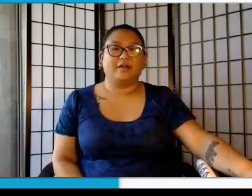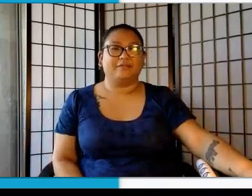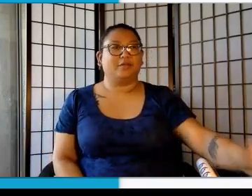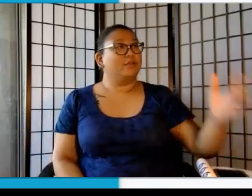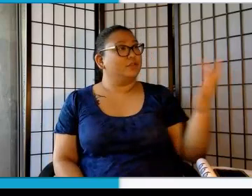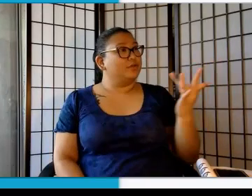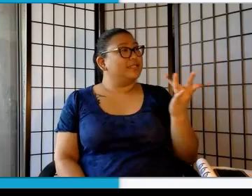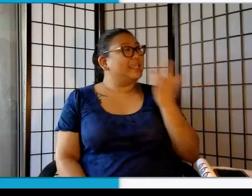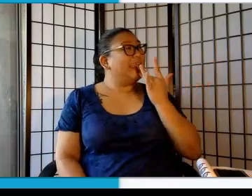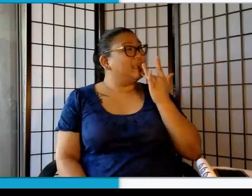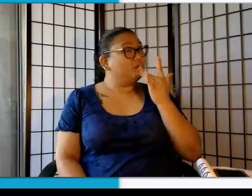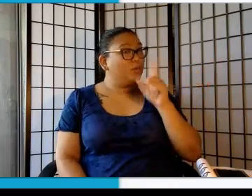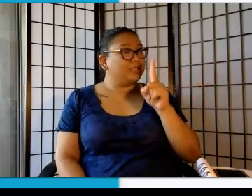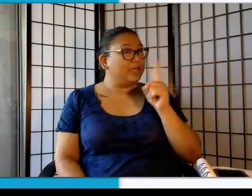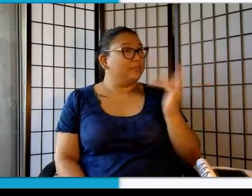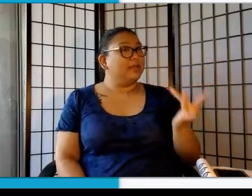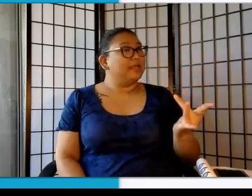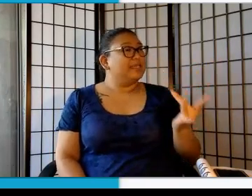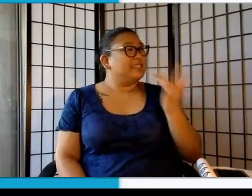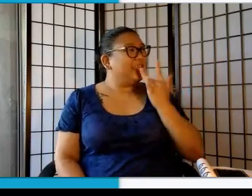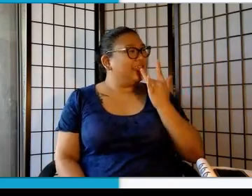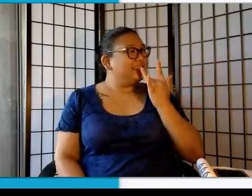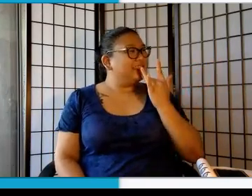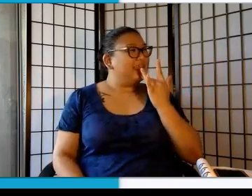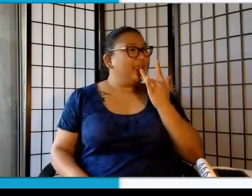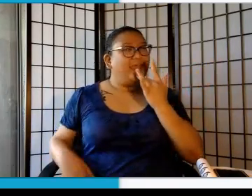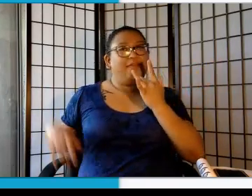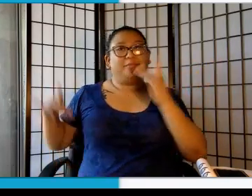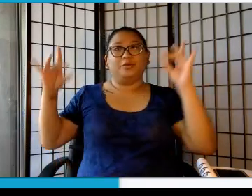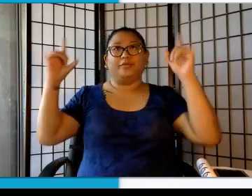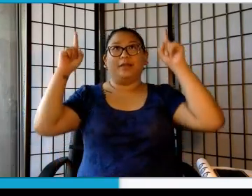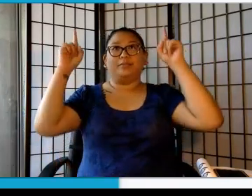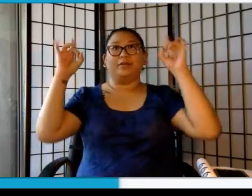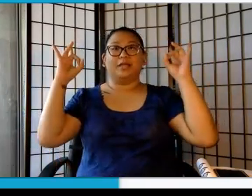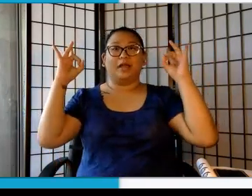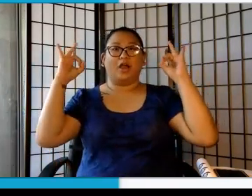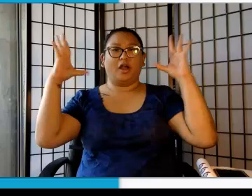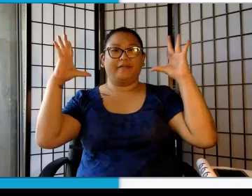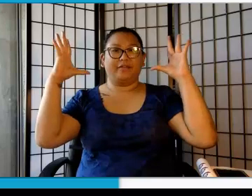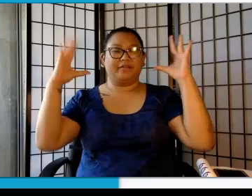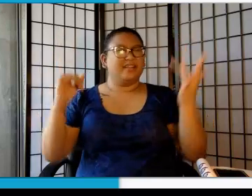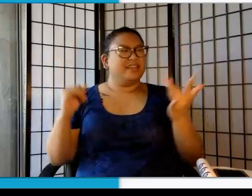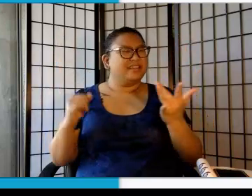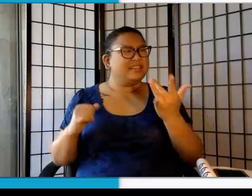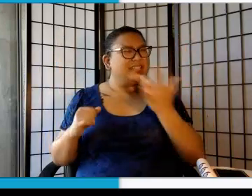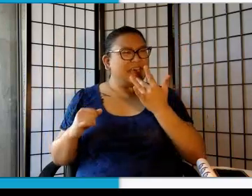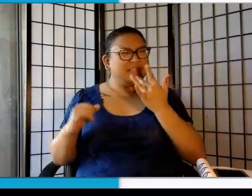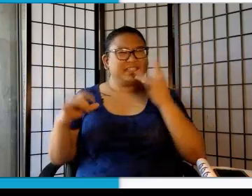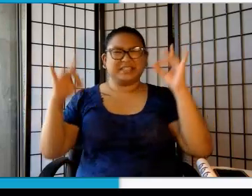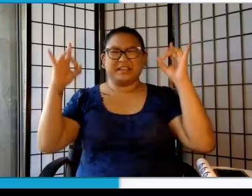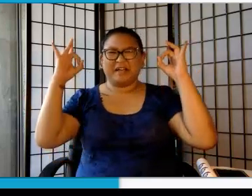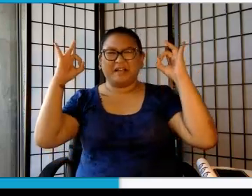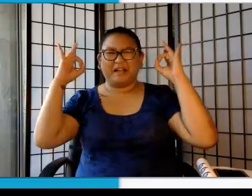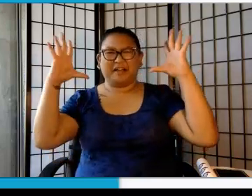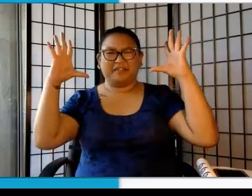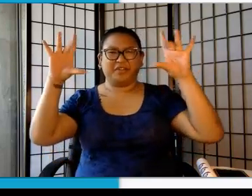Tastes awful. So he goes taste 1 time, taste, and then move upwards, awful.